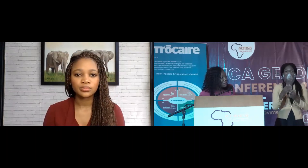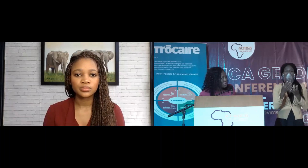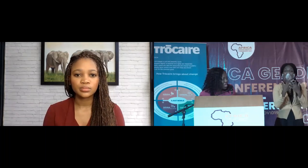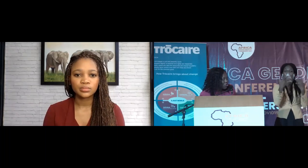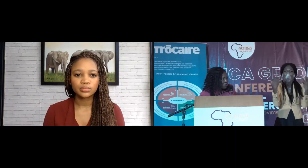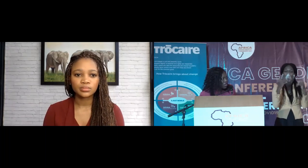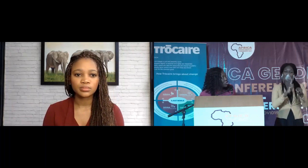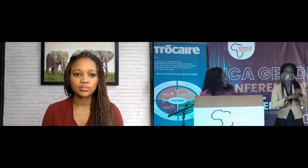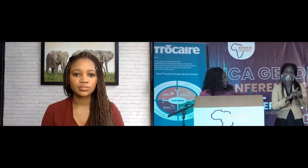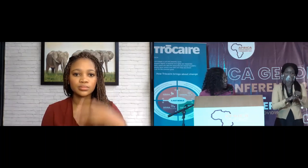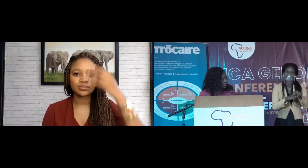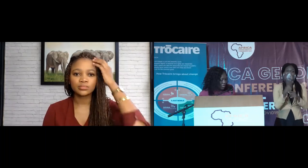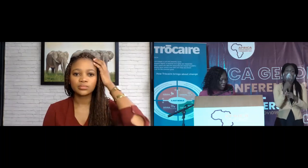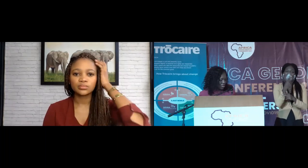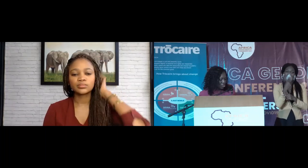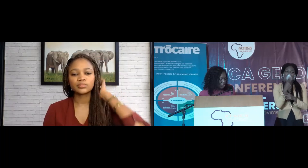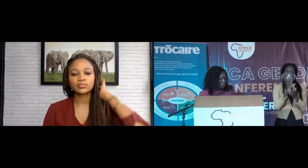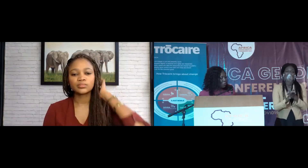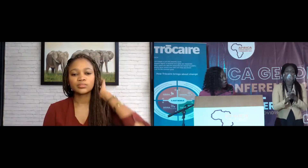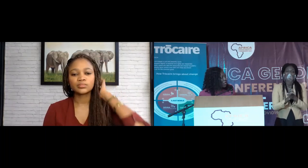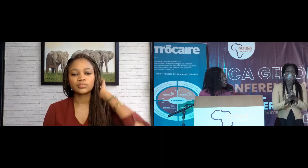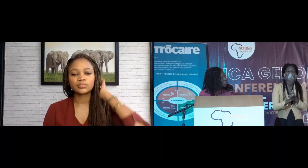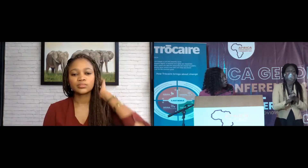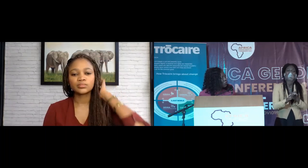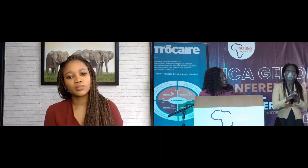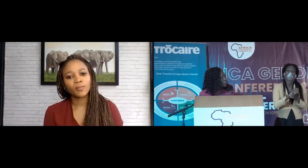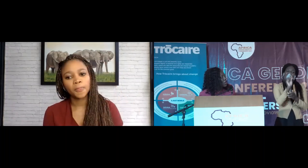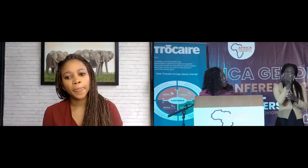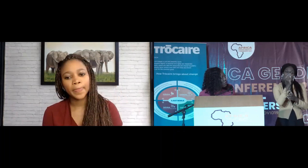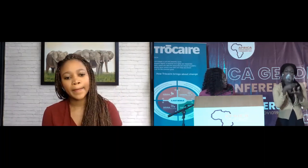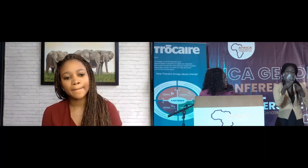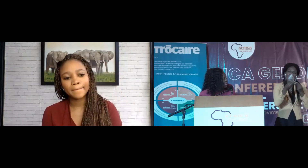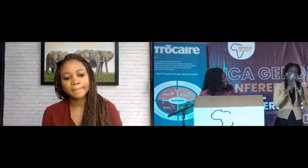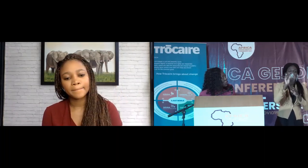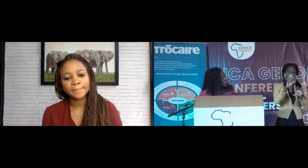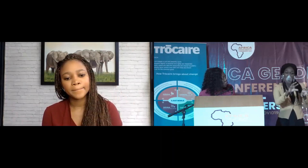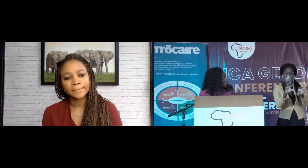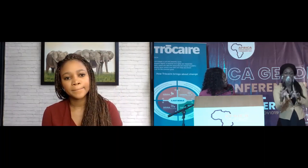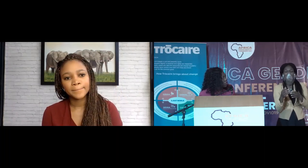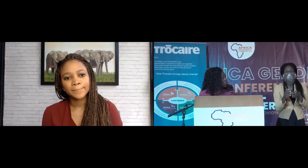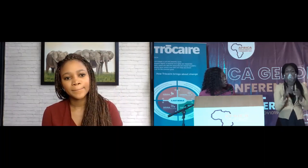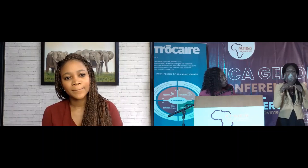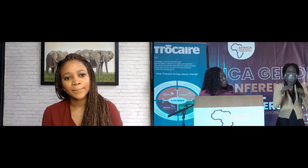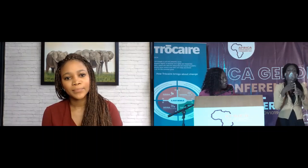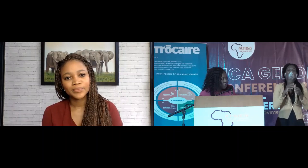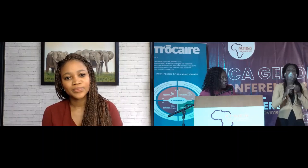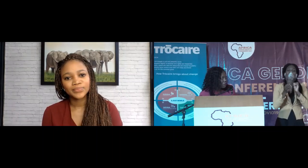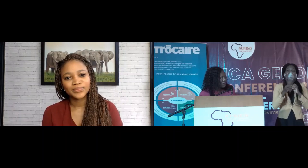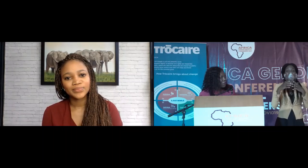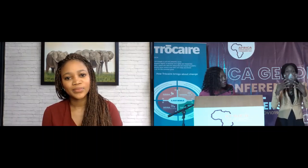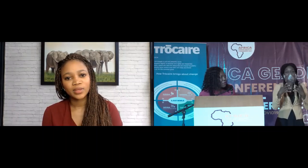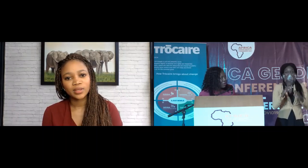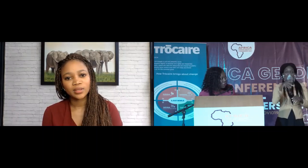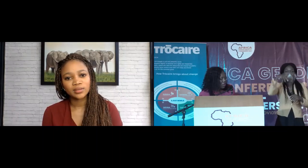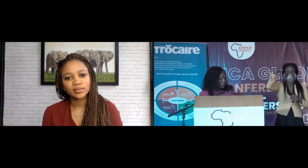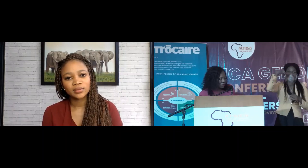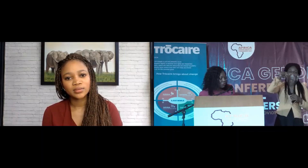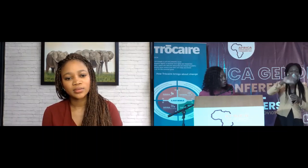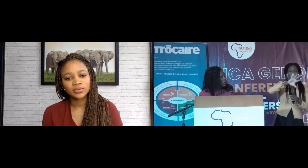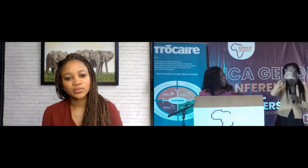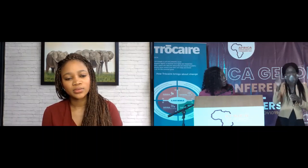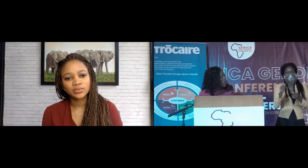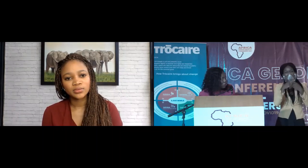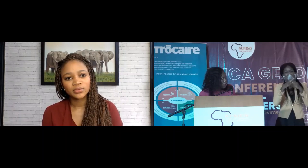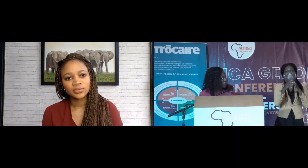about micro issues. So what do we want our African leaders to do to move women from the micro level